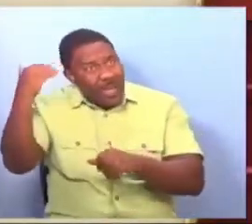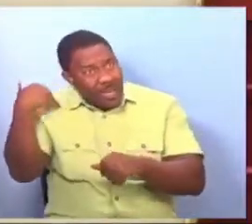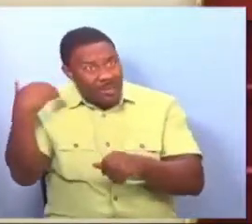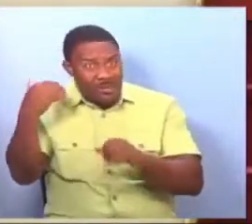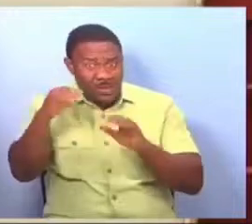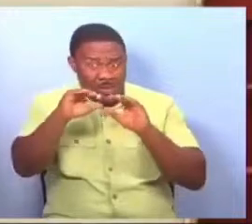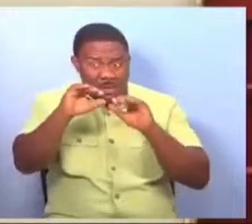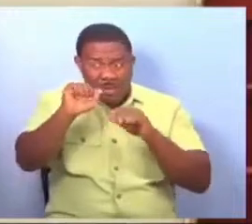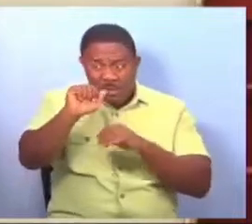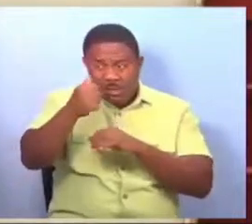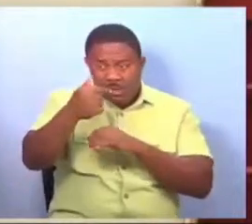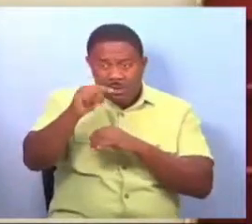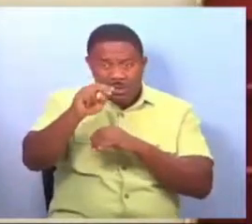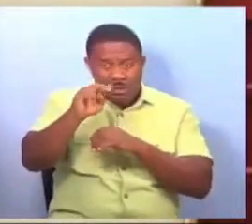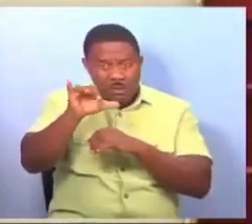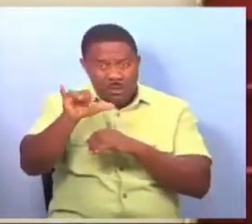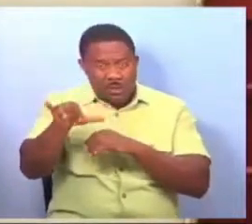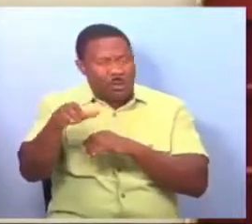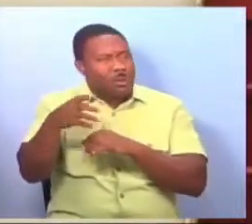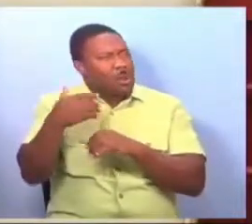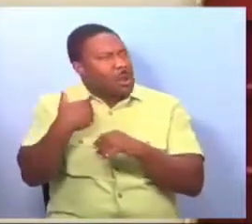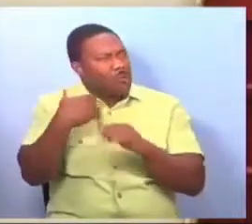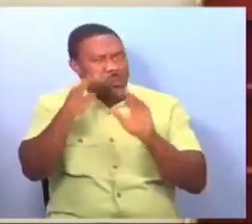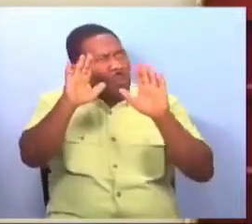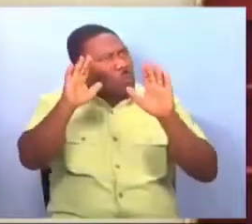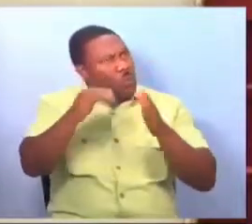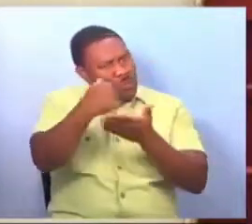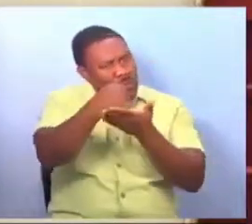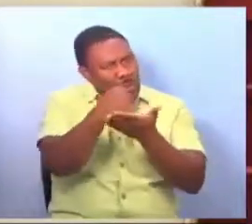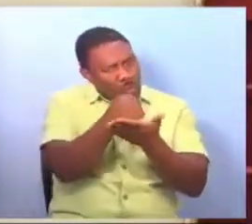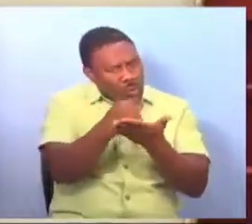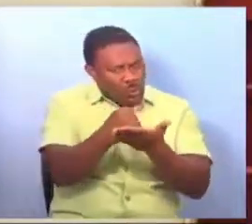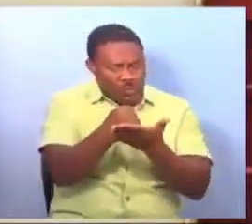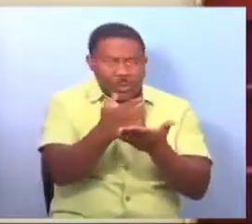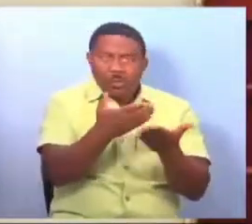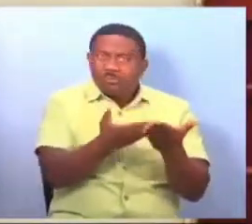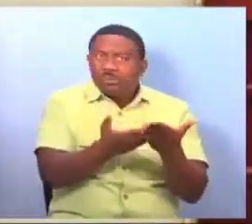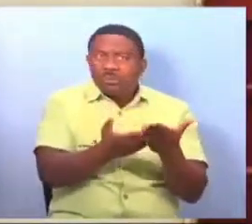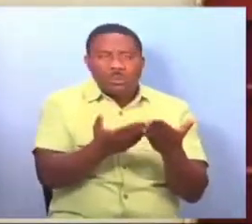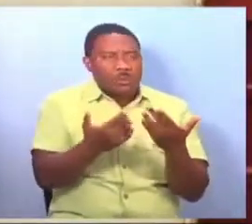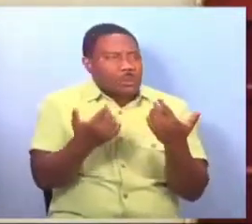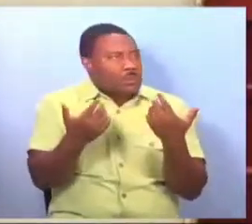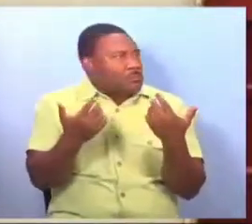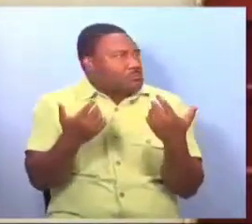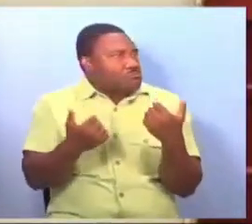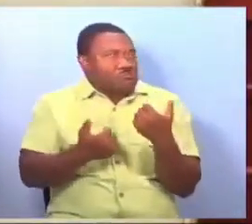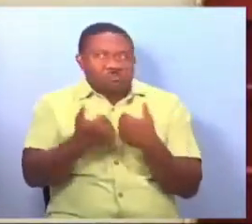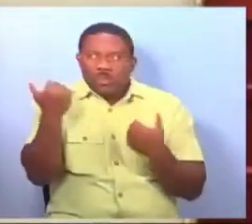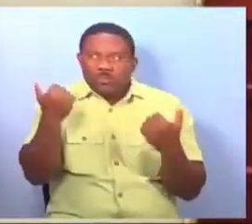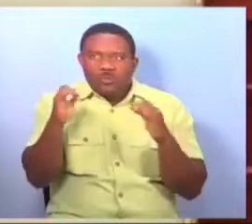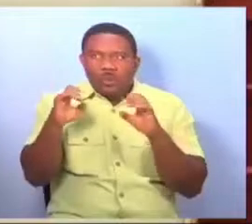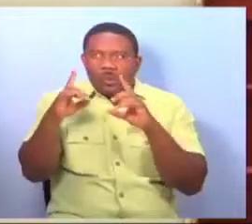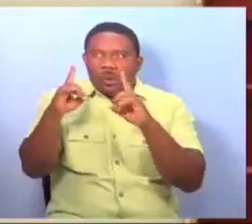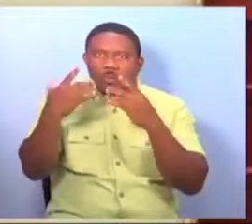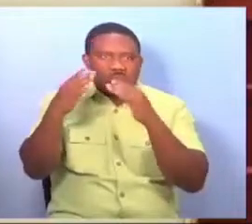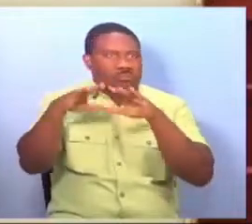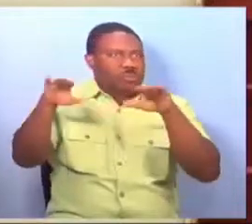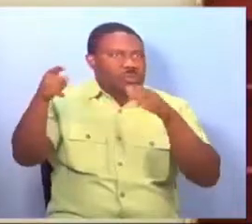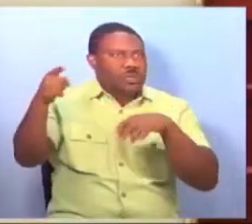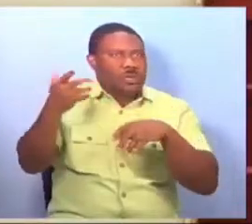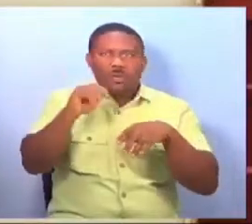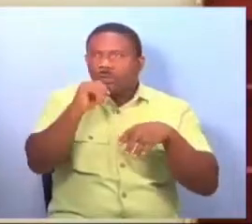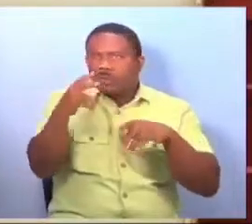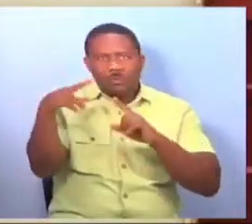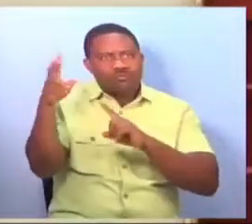we have fantastic research and fantastic documents sitting on the shelves of many of our educational institutions, but these are not being